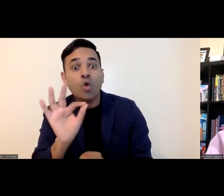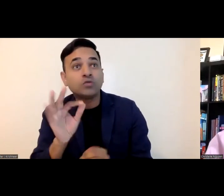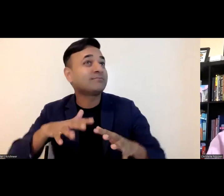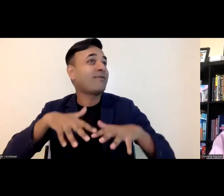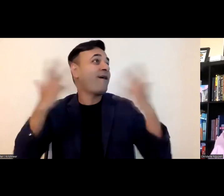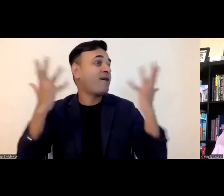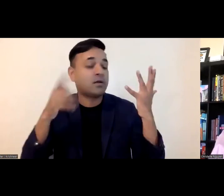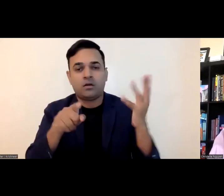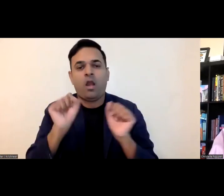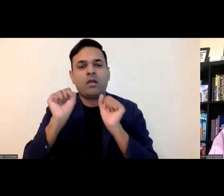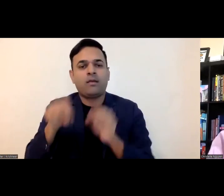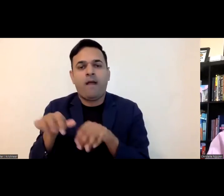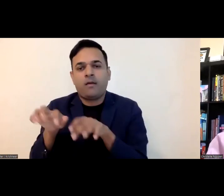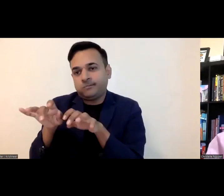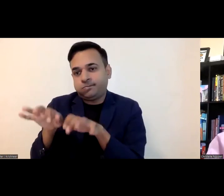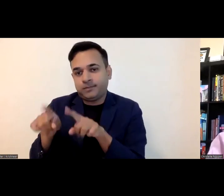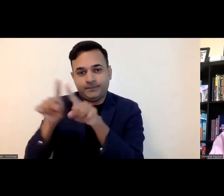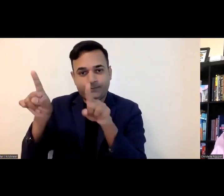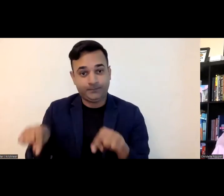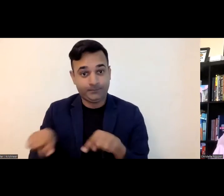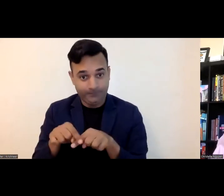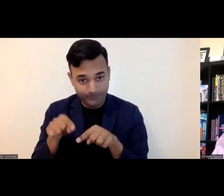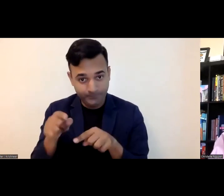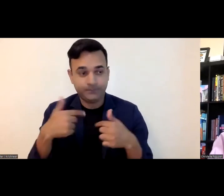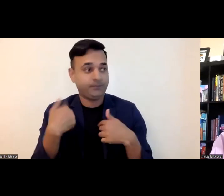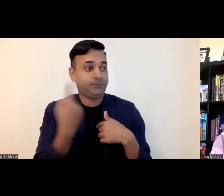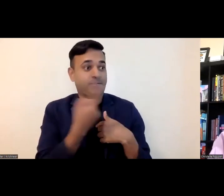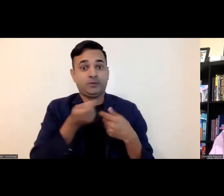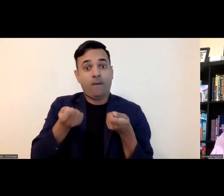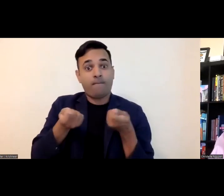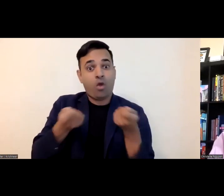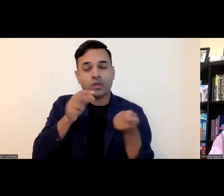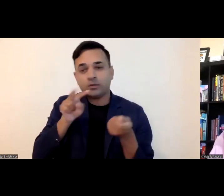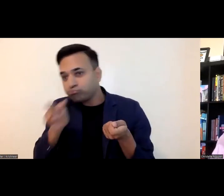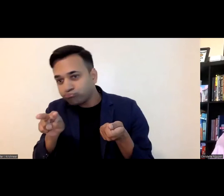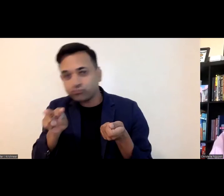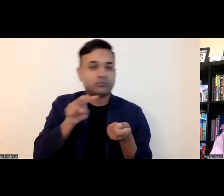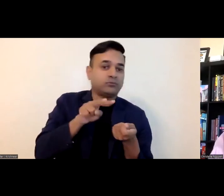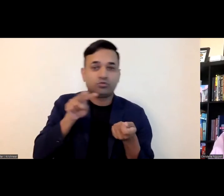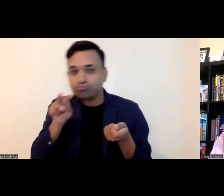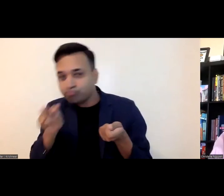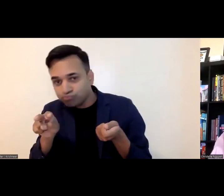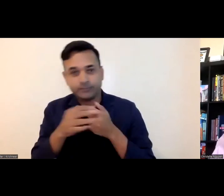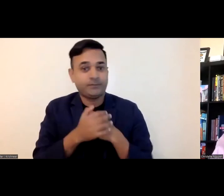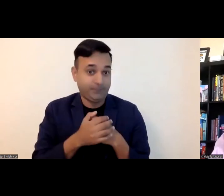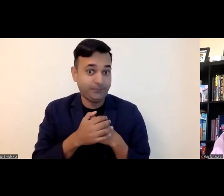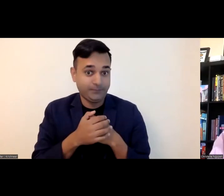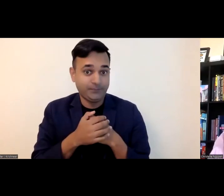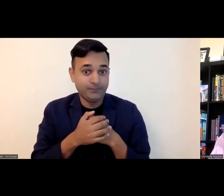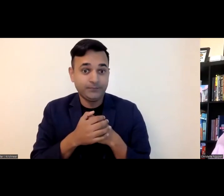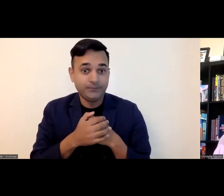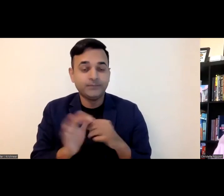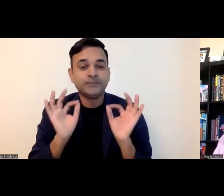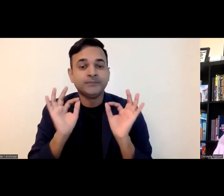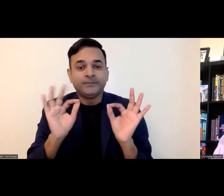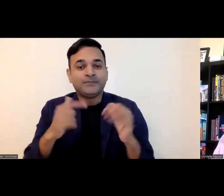for some Q&A wherein participants may be invited to ask questions. Please note we cannot put camera on for participants due